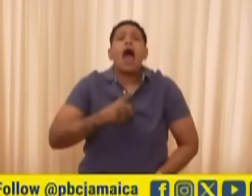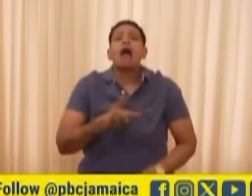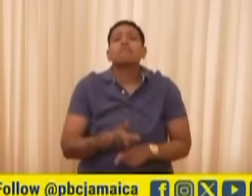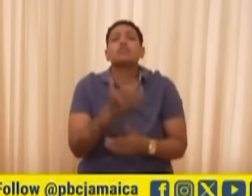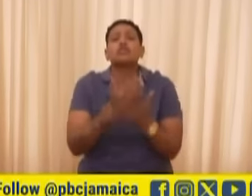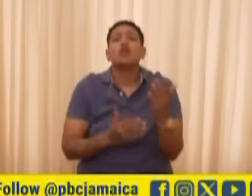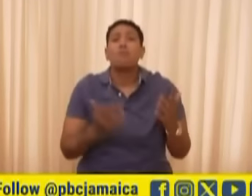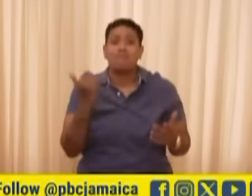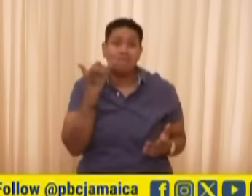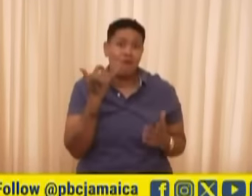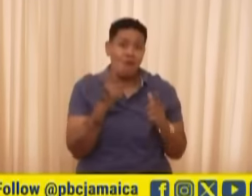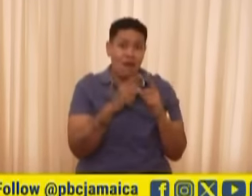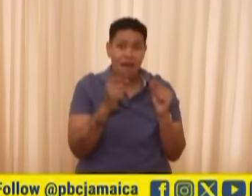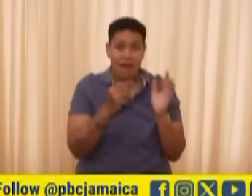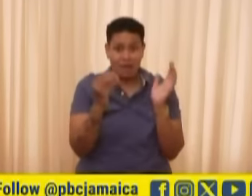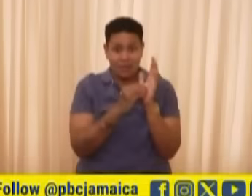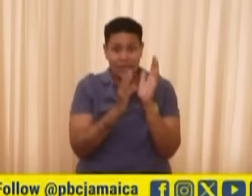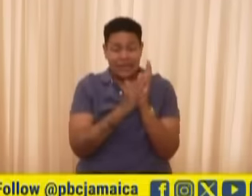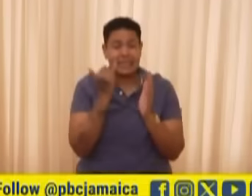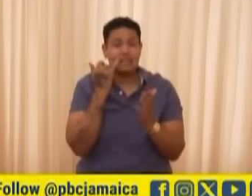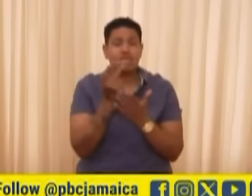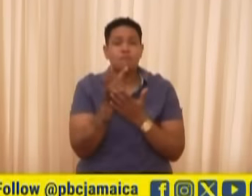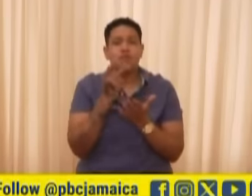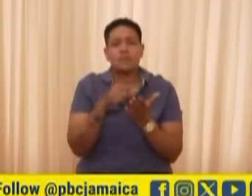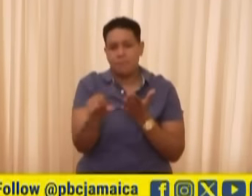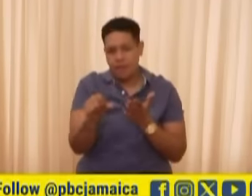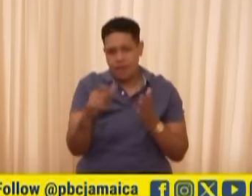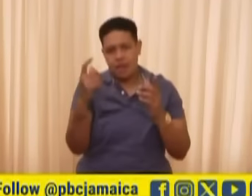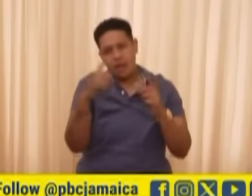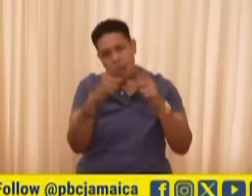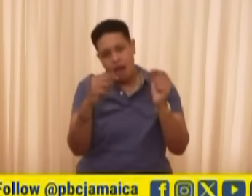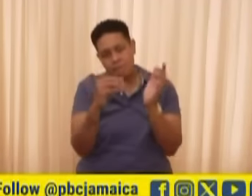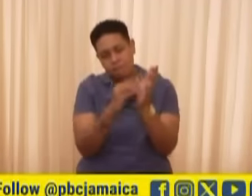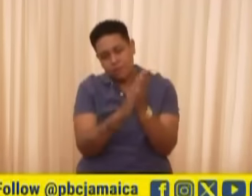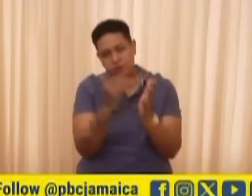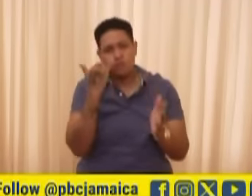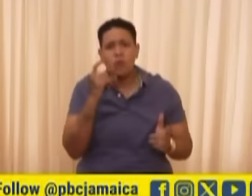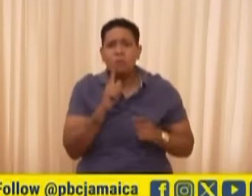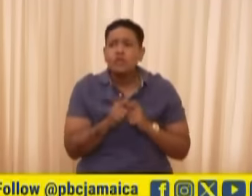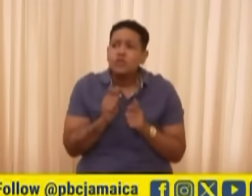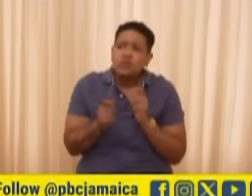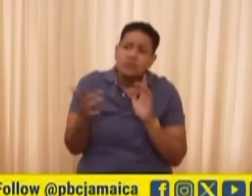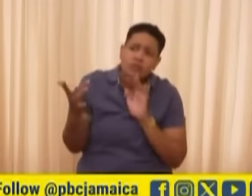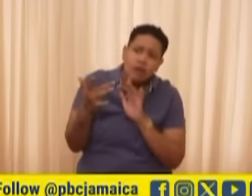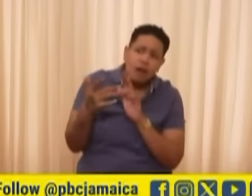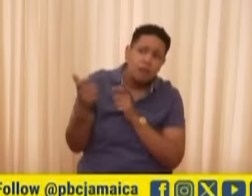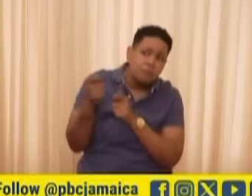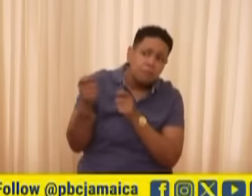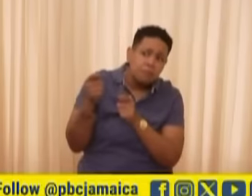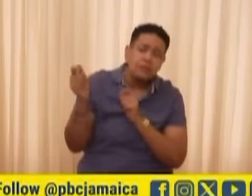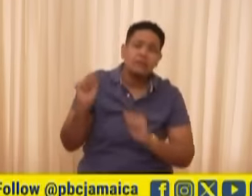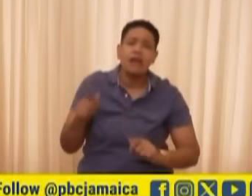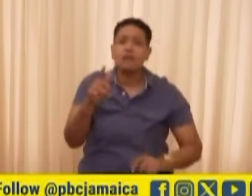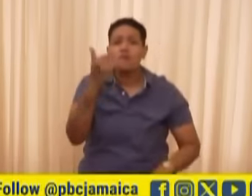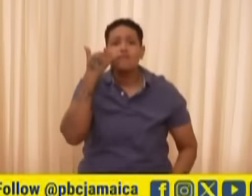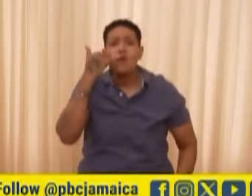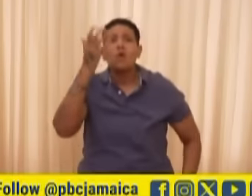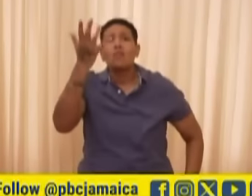some credit if you use prepaid plans, that you keep your devices